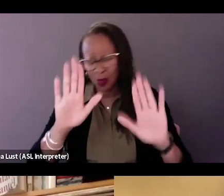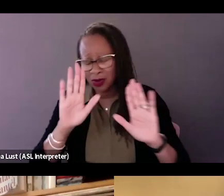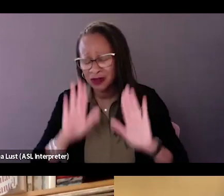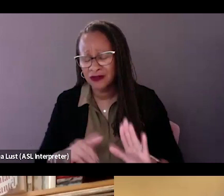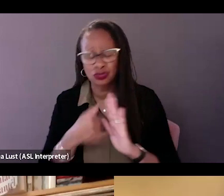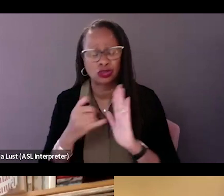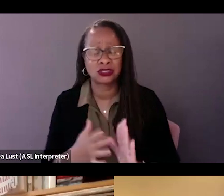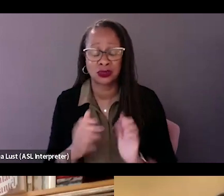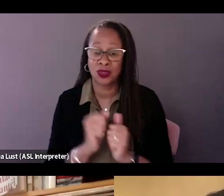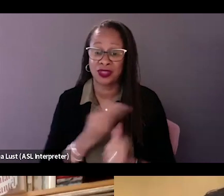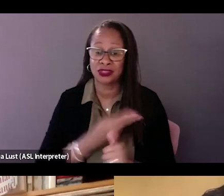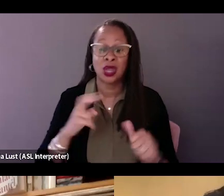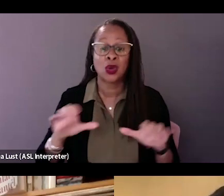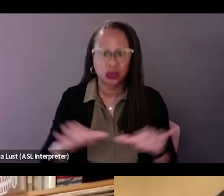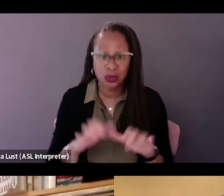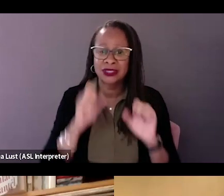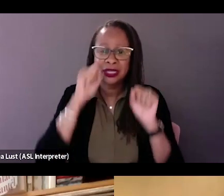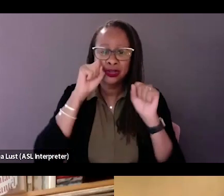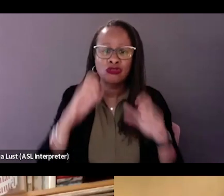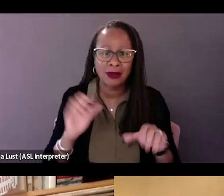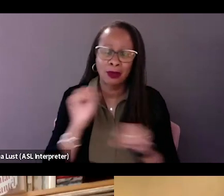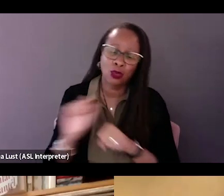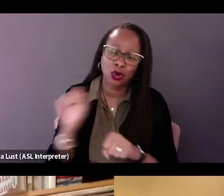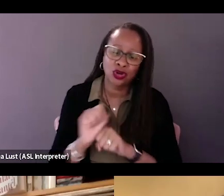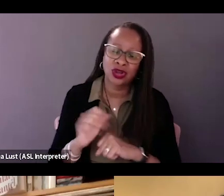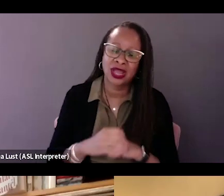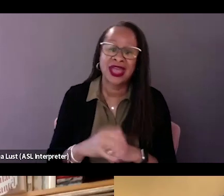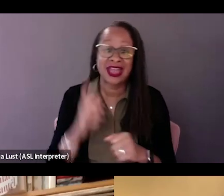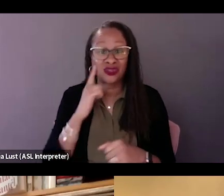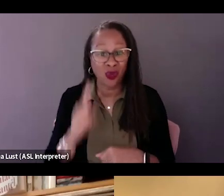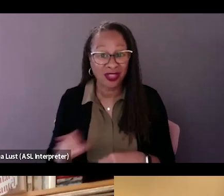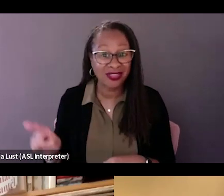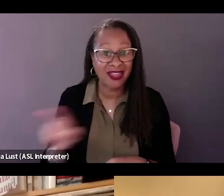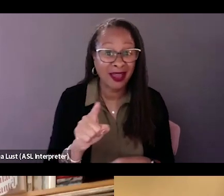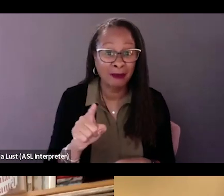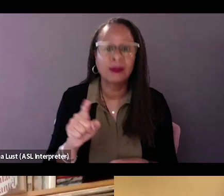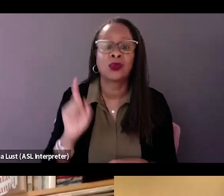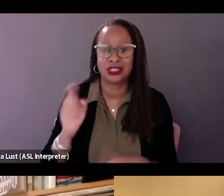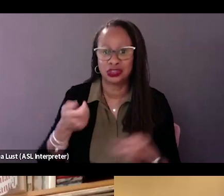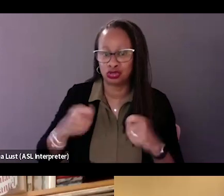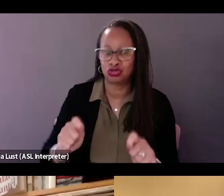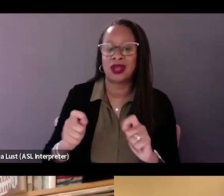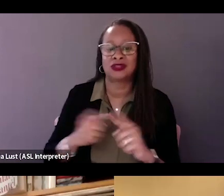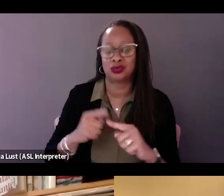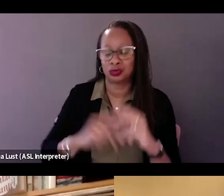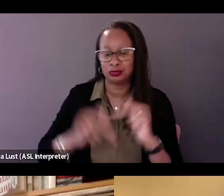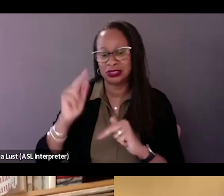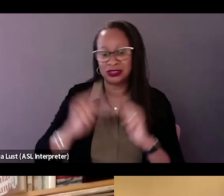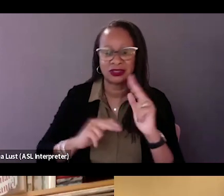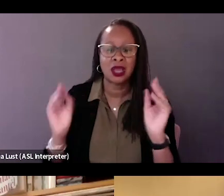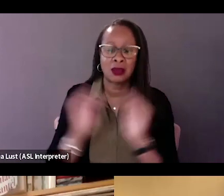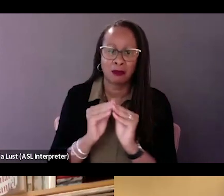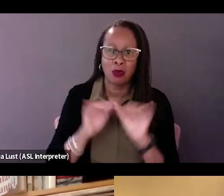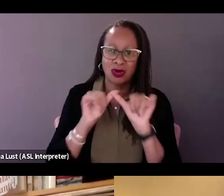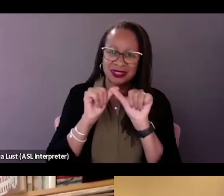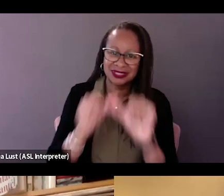us who are doing some incredible work. And it is for them that we have to try and build a more